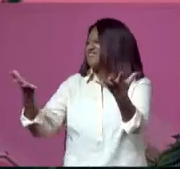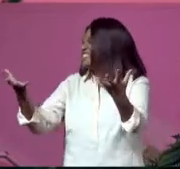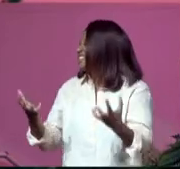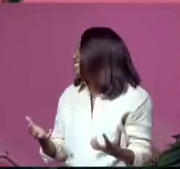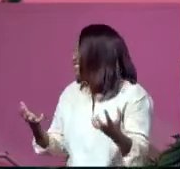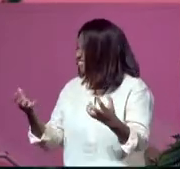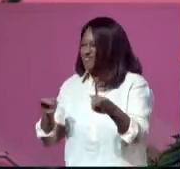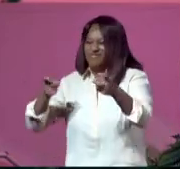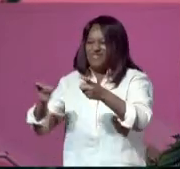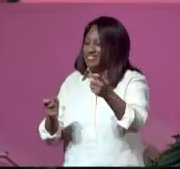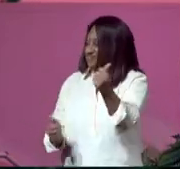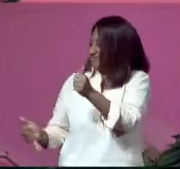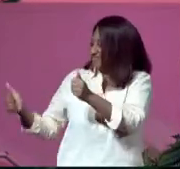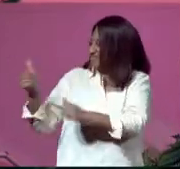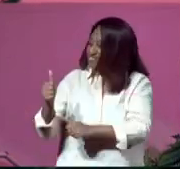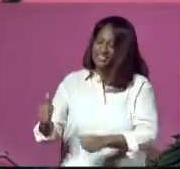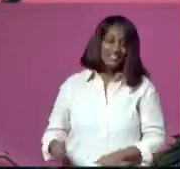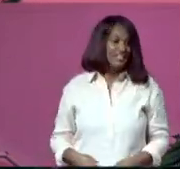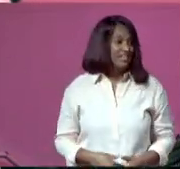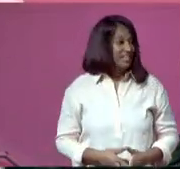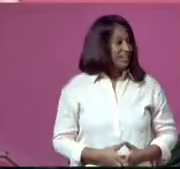wants water to do.